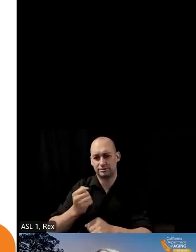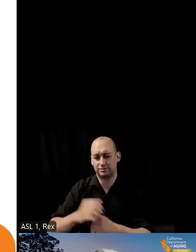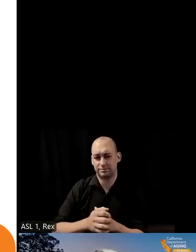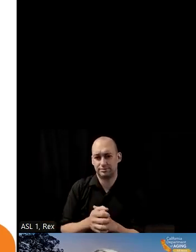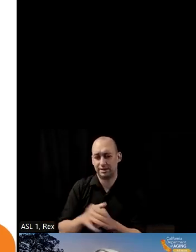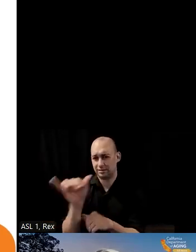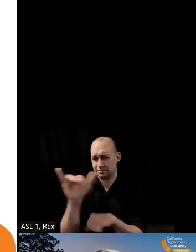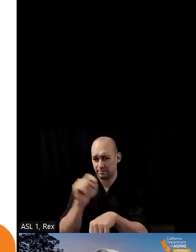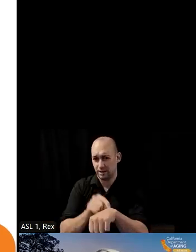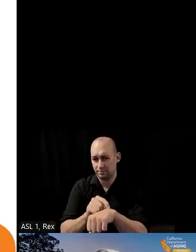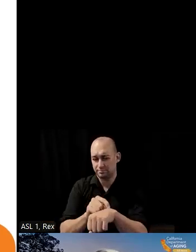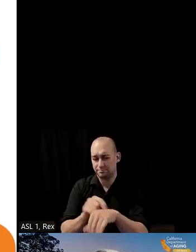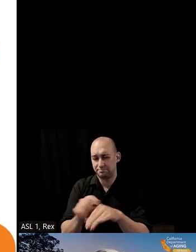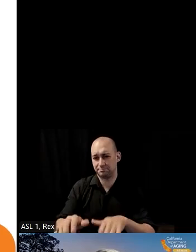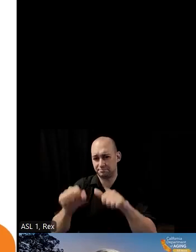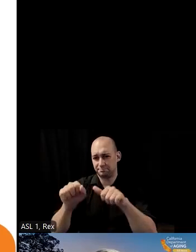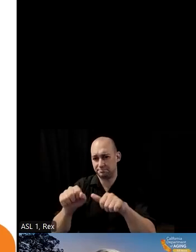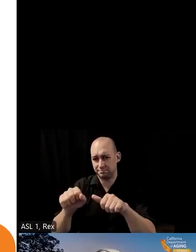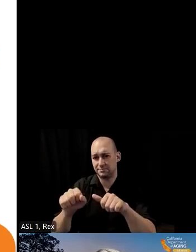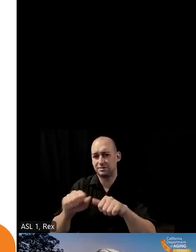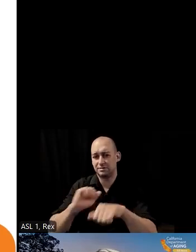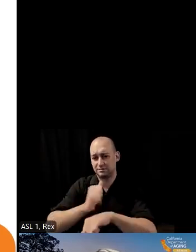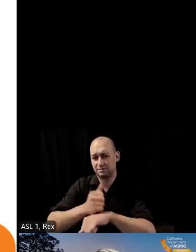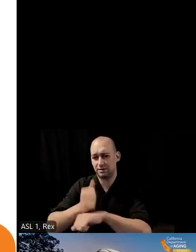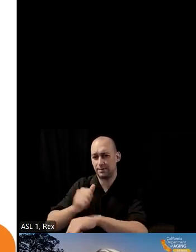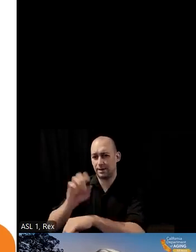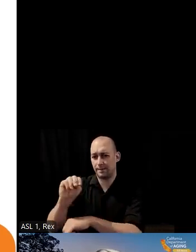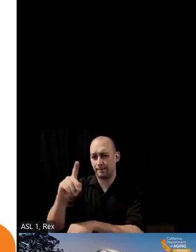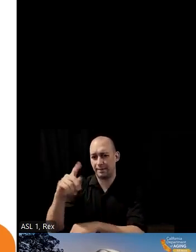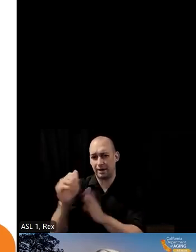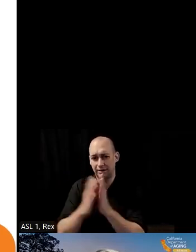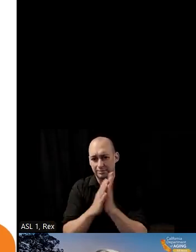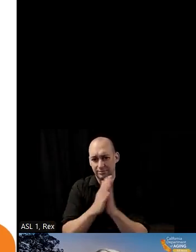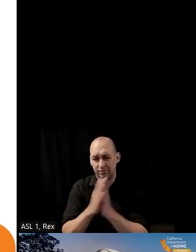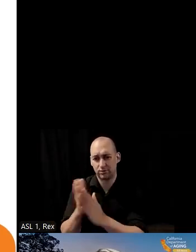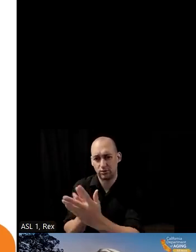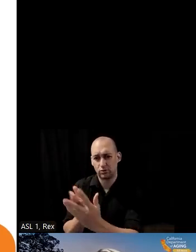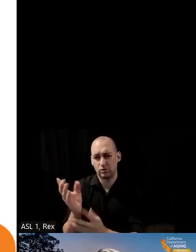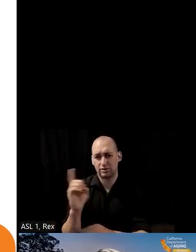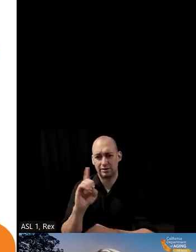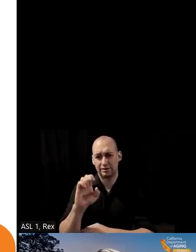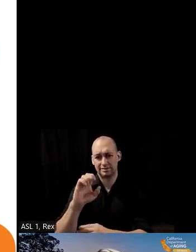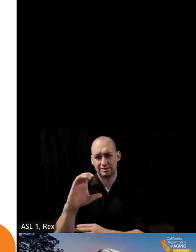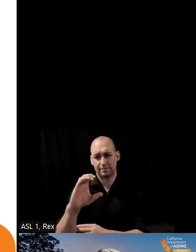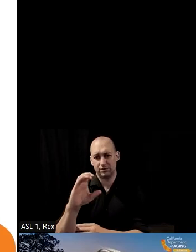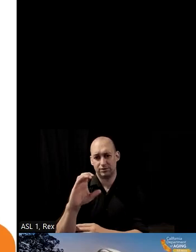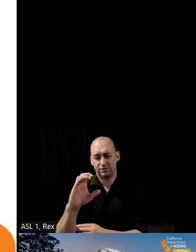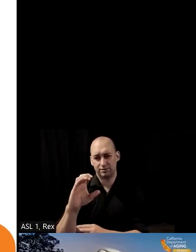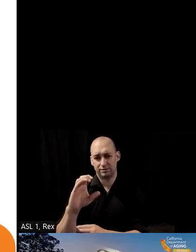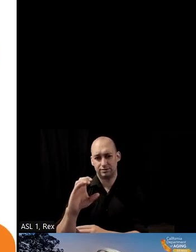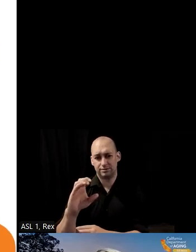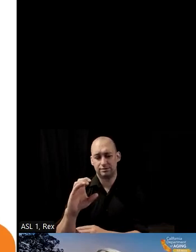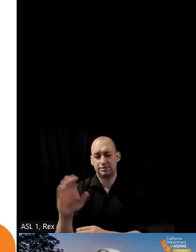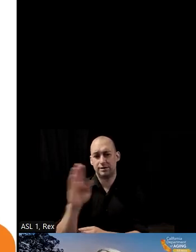Simultaneously drafting and iterating on the MPA initiatives through December, and then